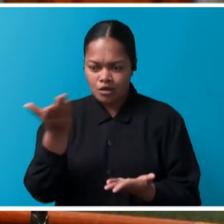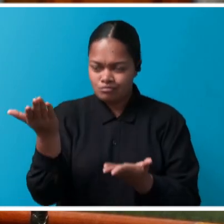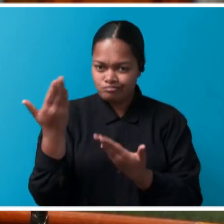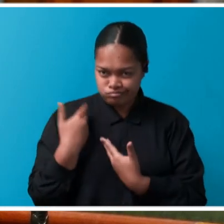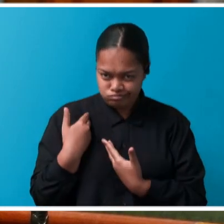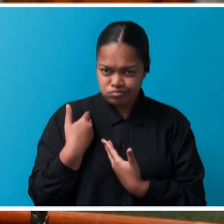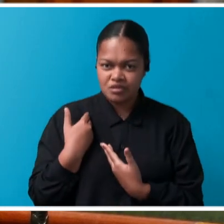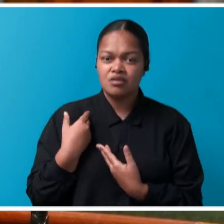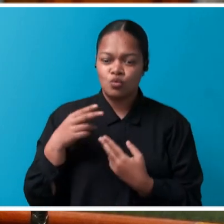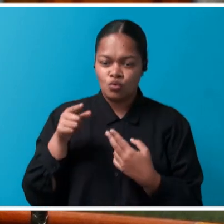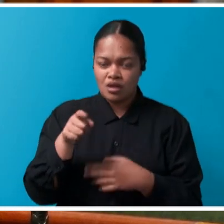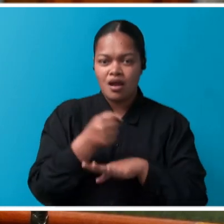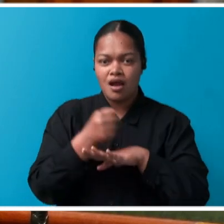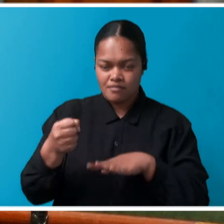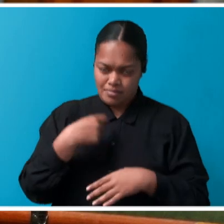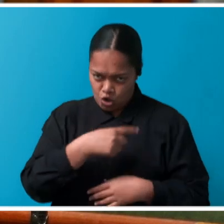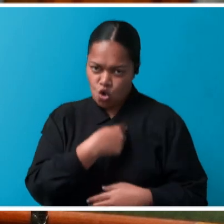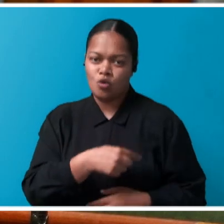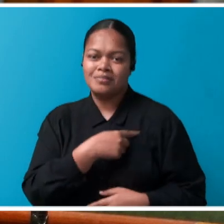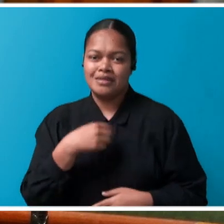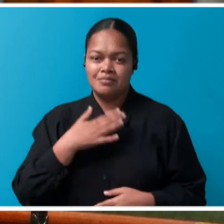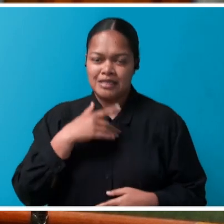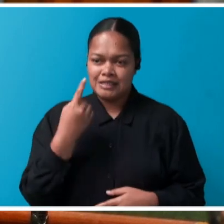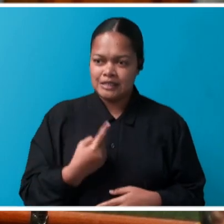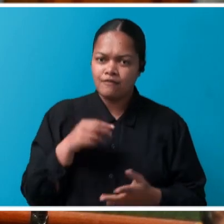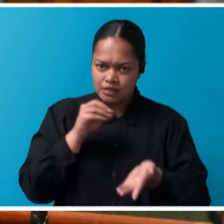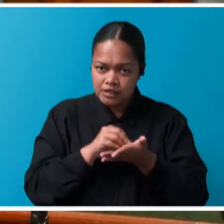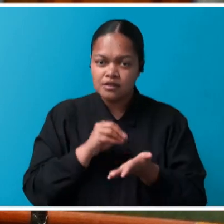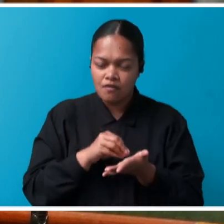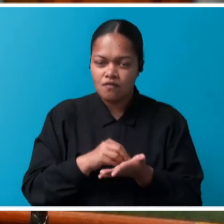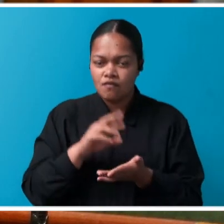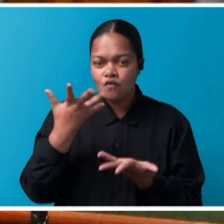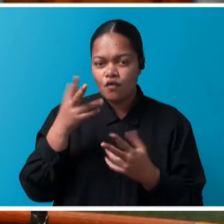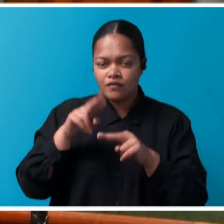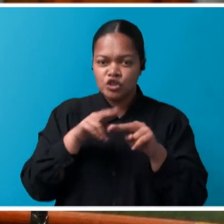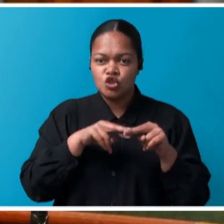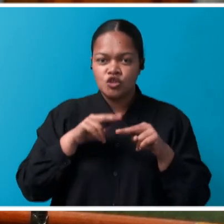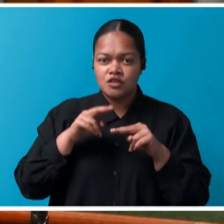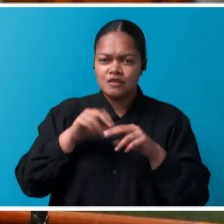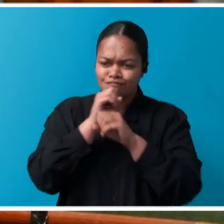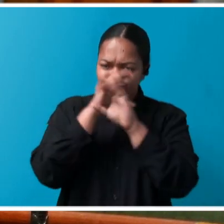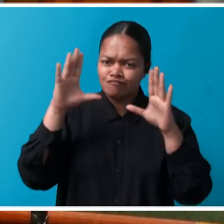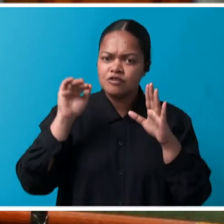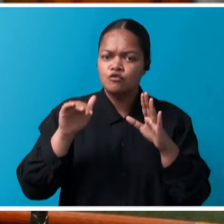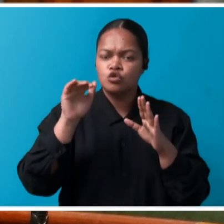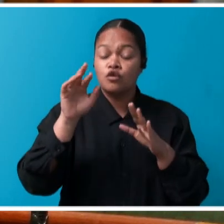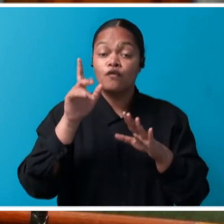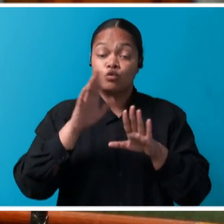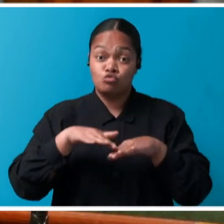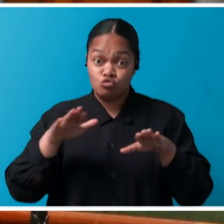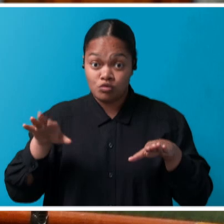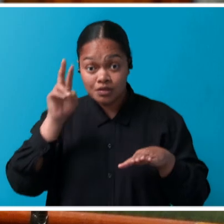government, and I commit myself to serving our nation's future, which is our children. Mr.